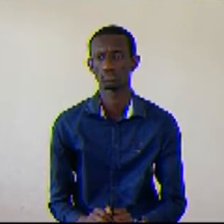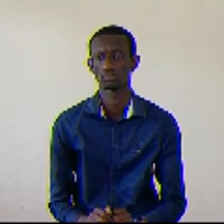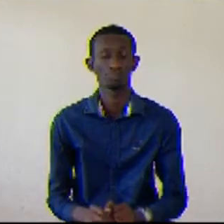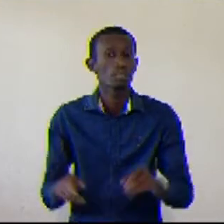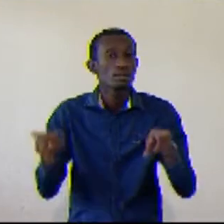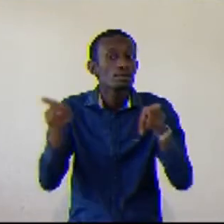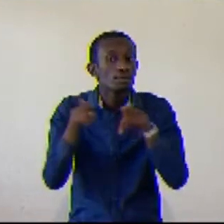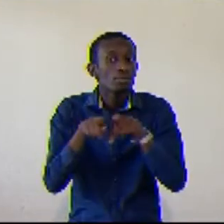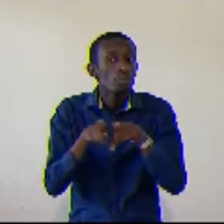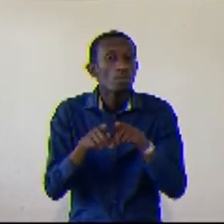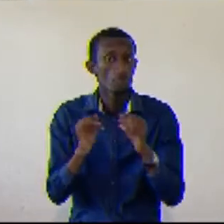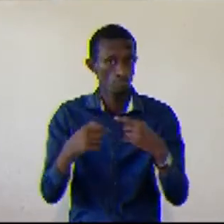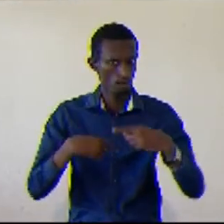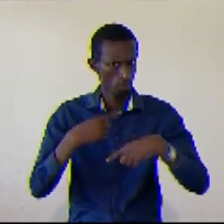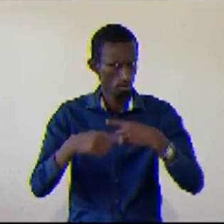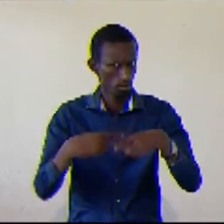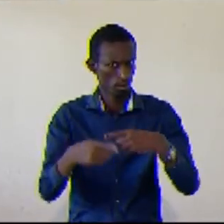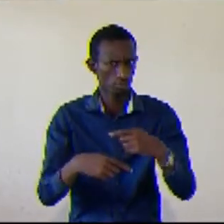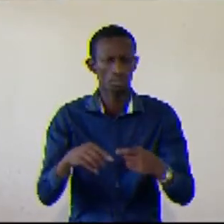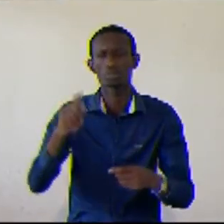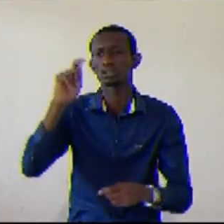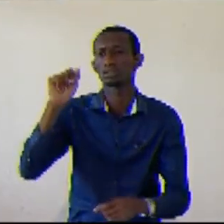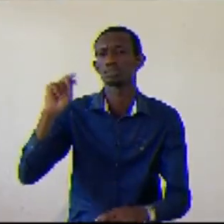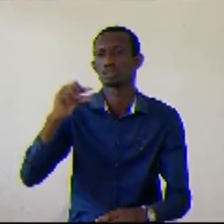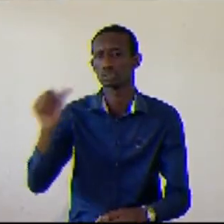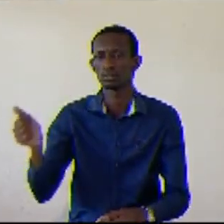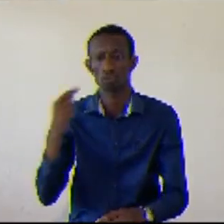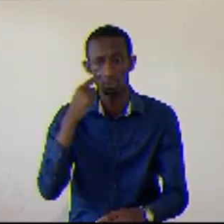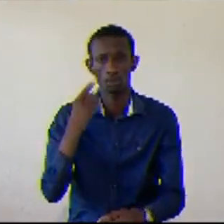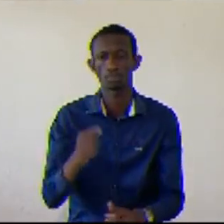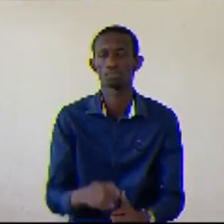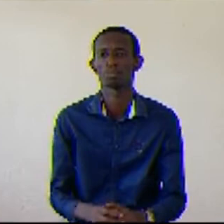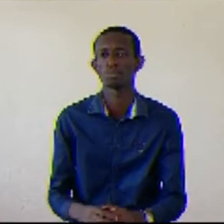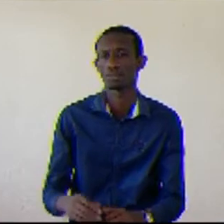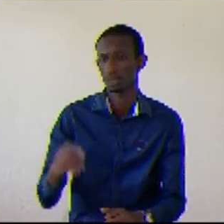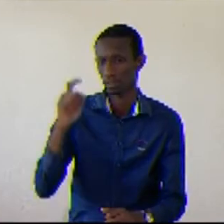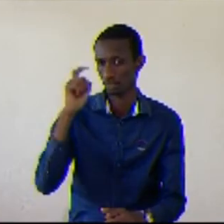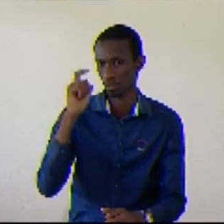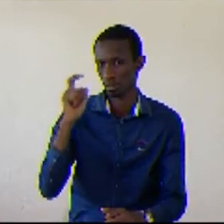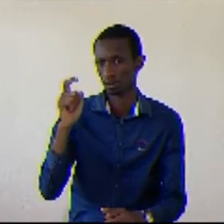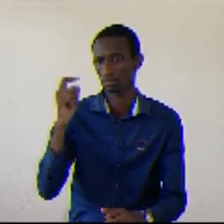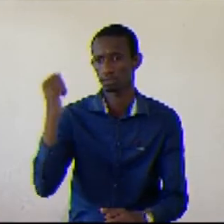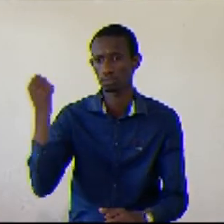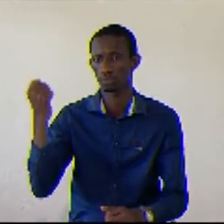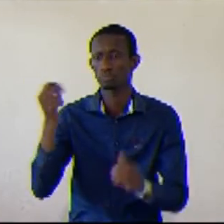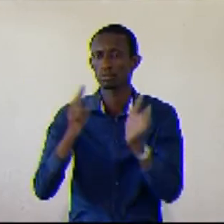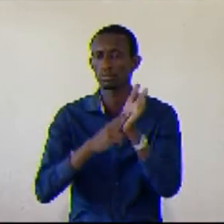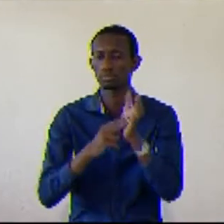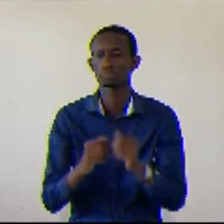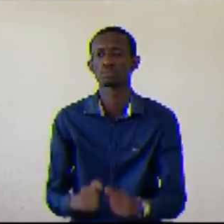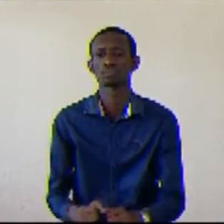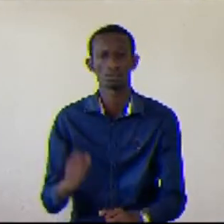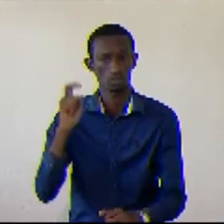Similarly, if we continue with another tangent, we shall have x5, which is equal to